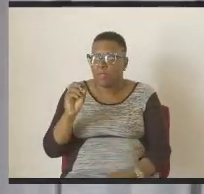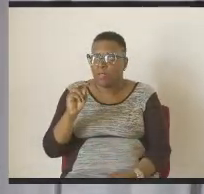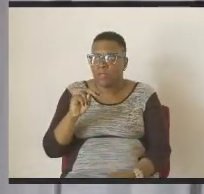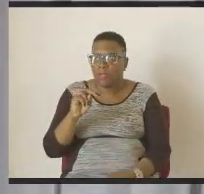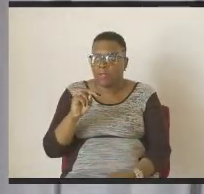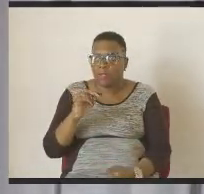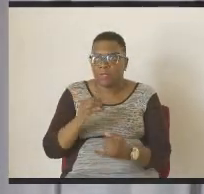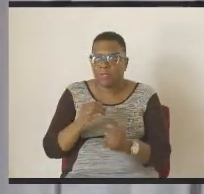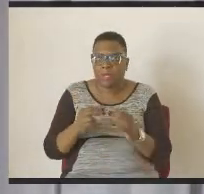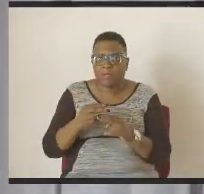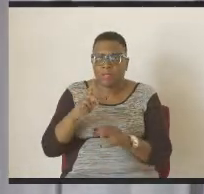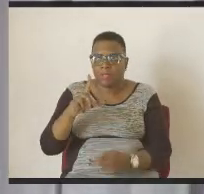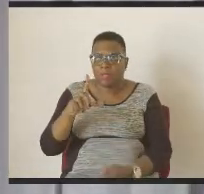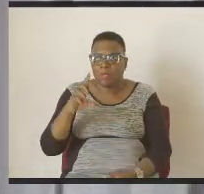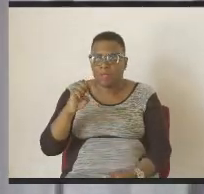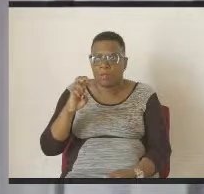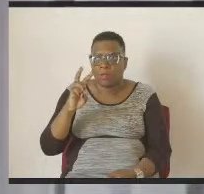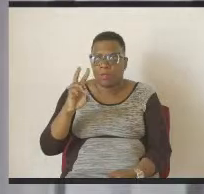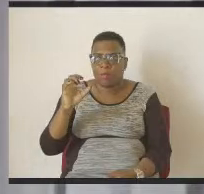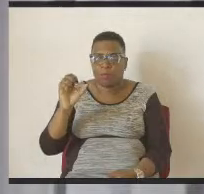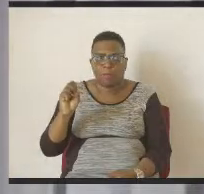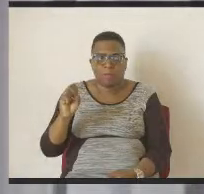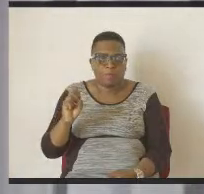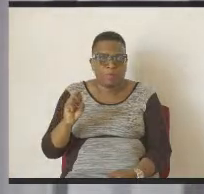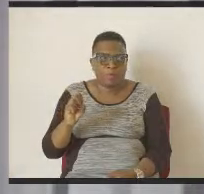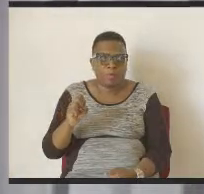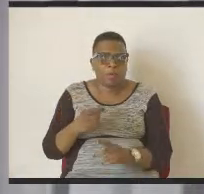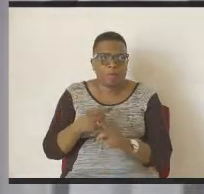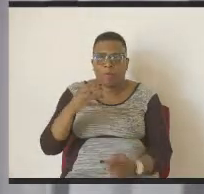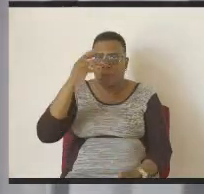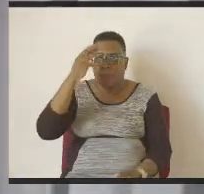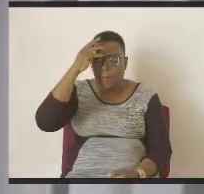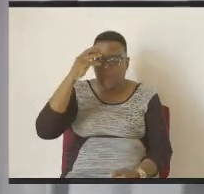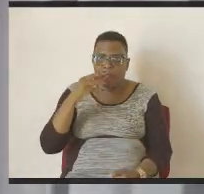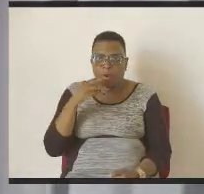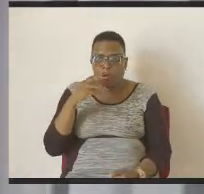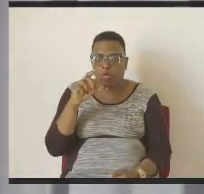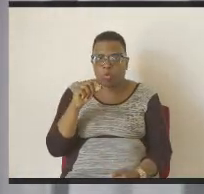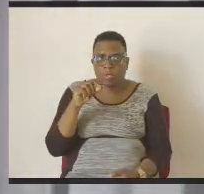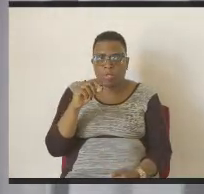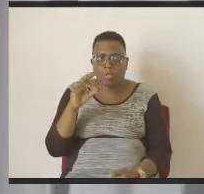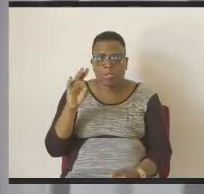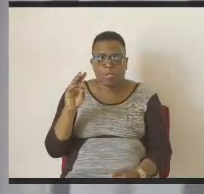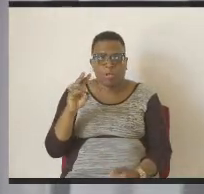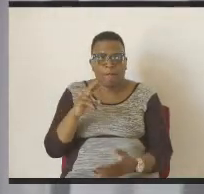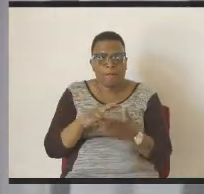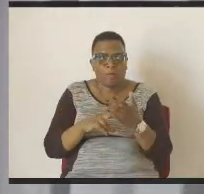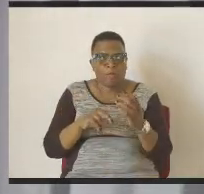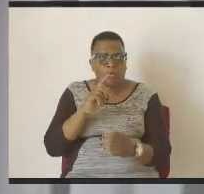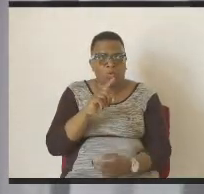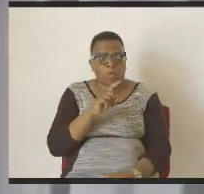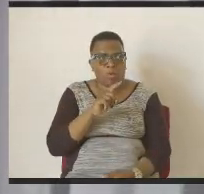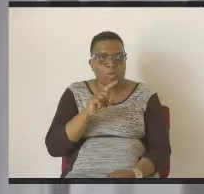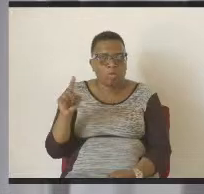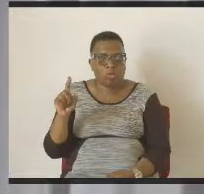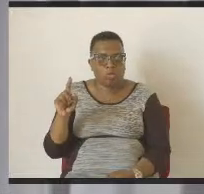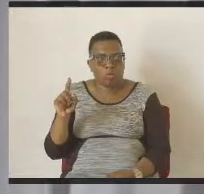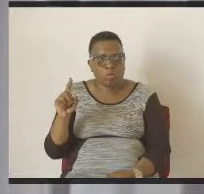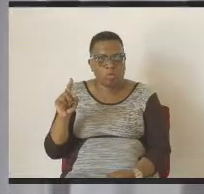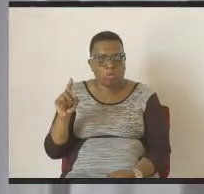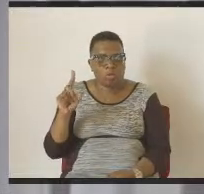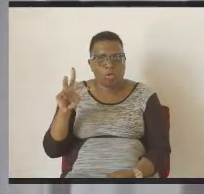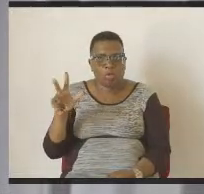for the scripture reading. Our reading from Matthew 27, verses 1 to